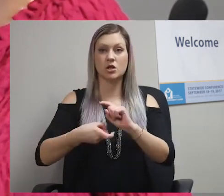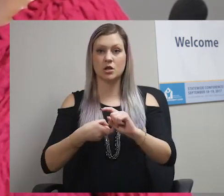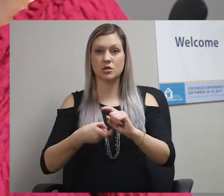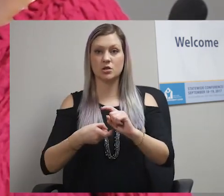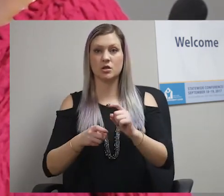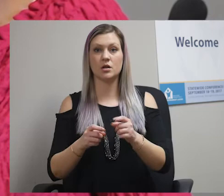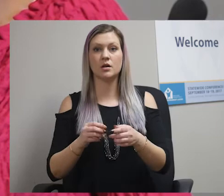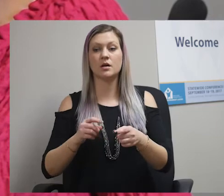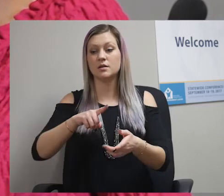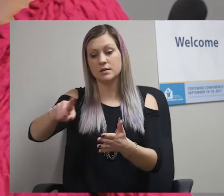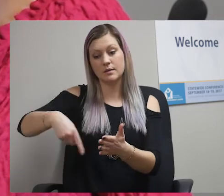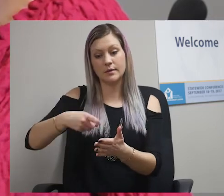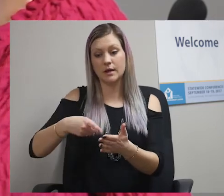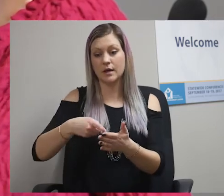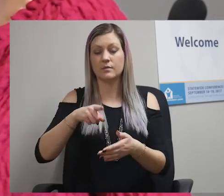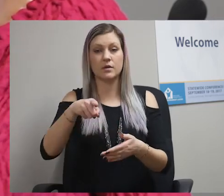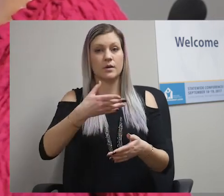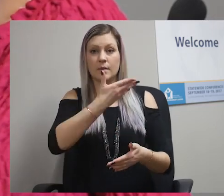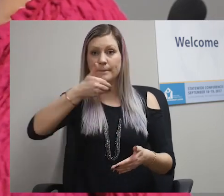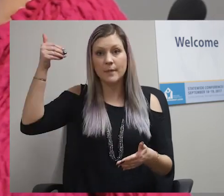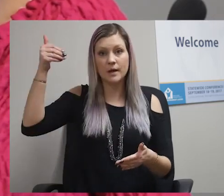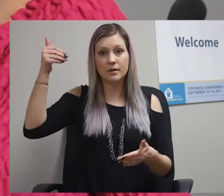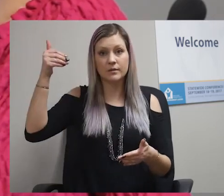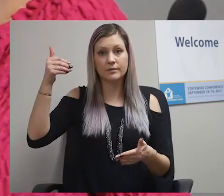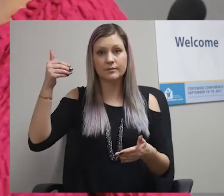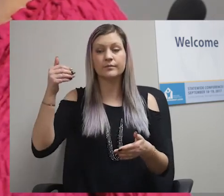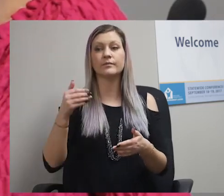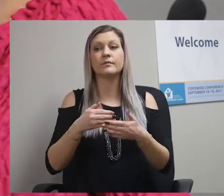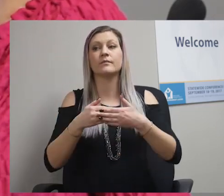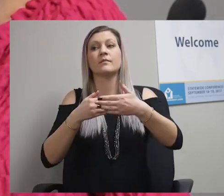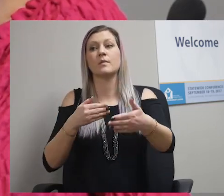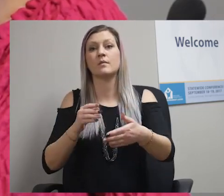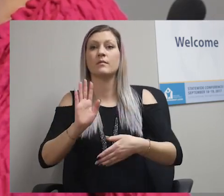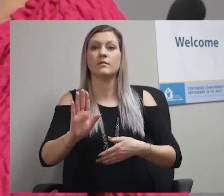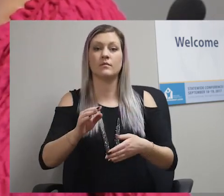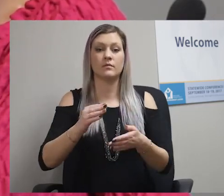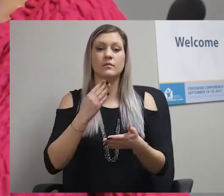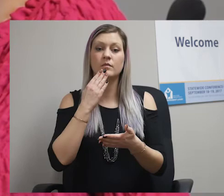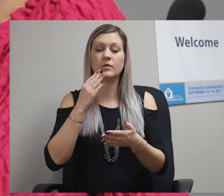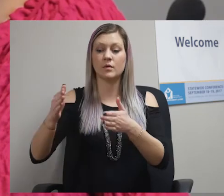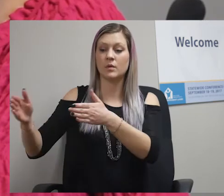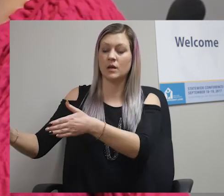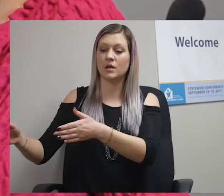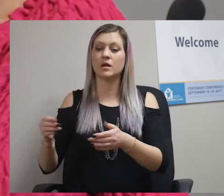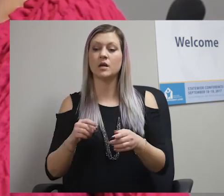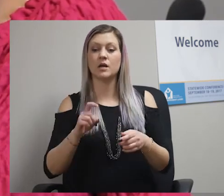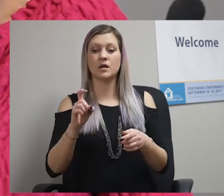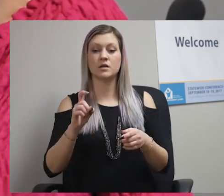Sometimes you make improvements, and so the plan can change because your needs